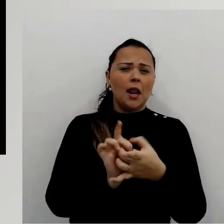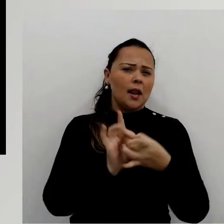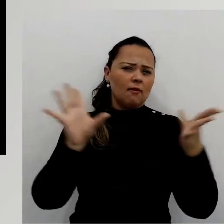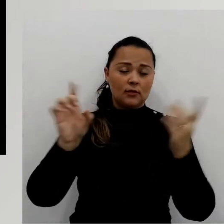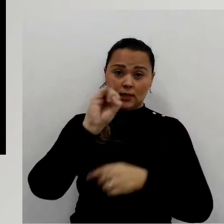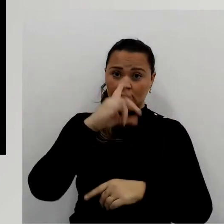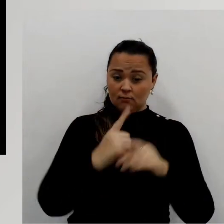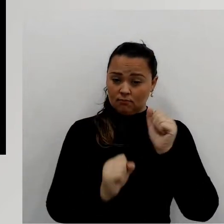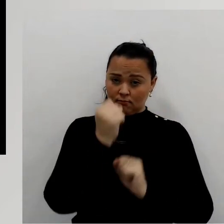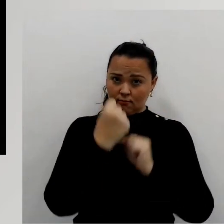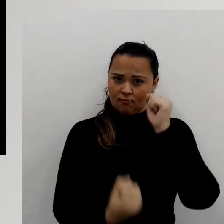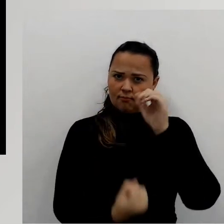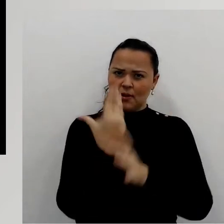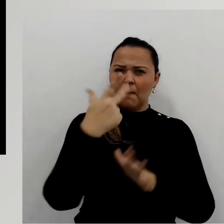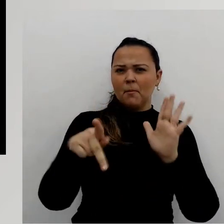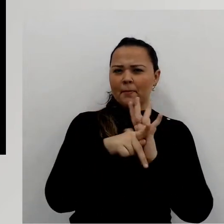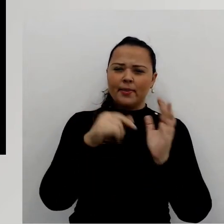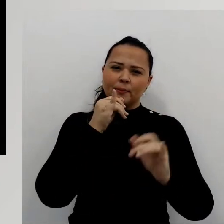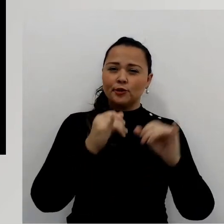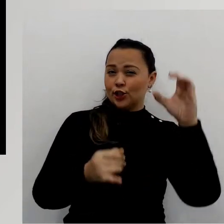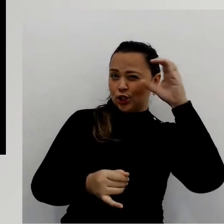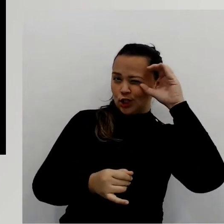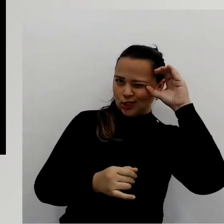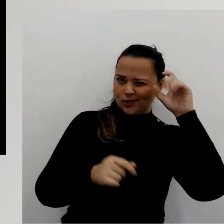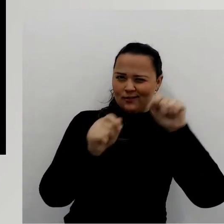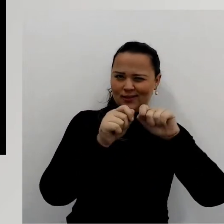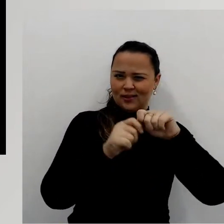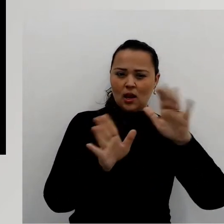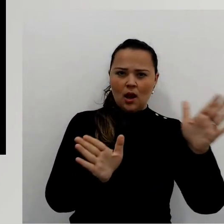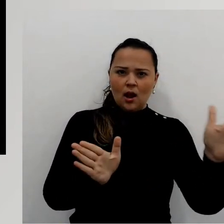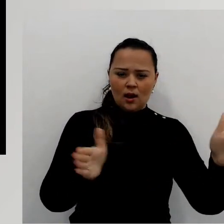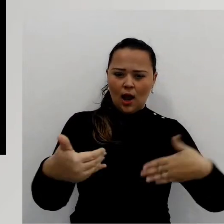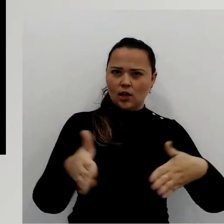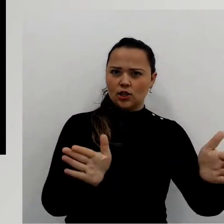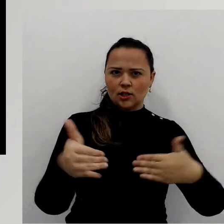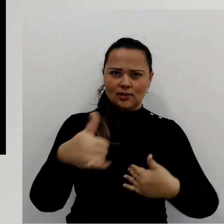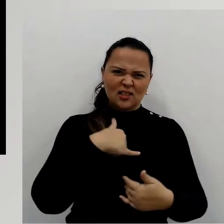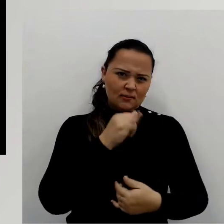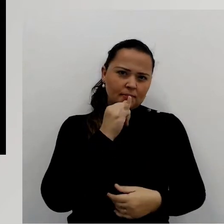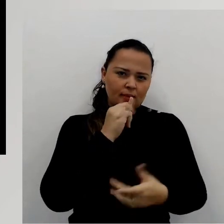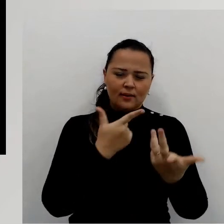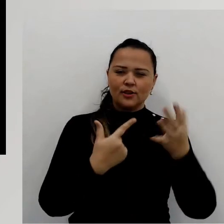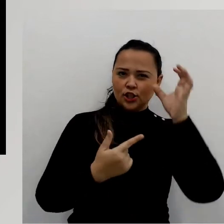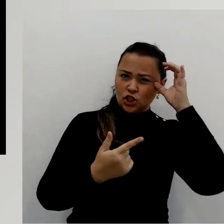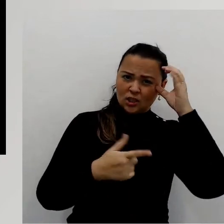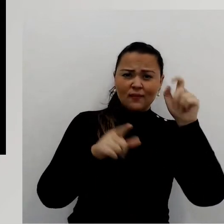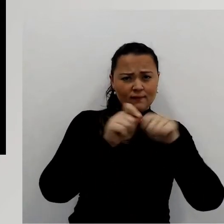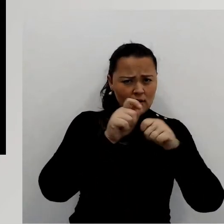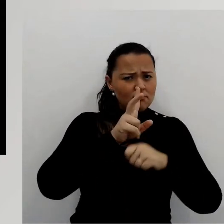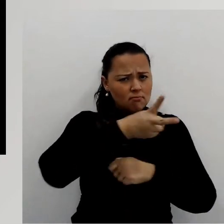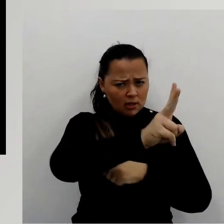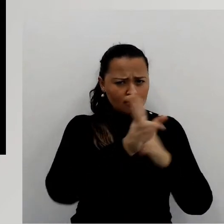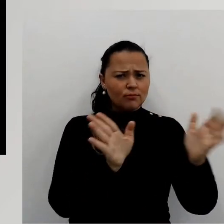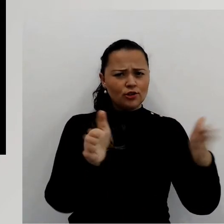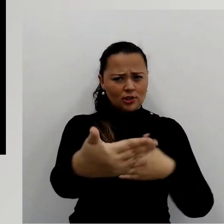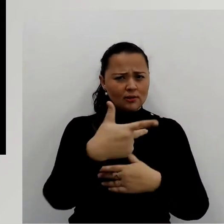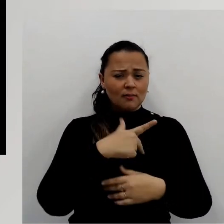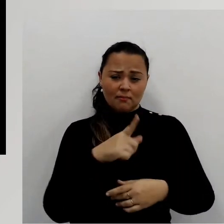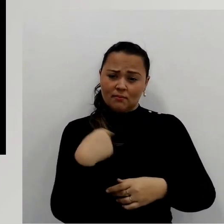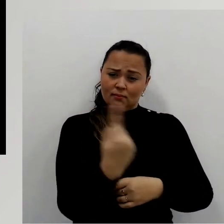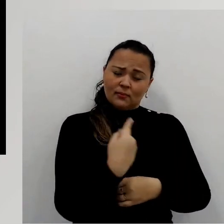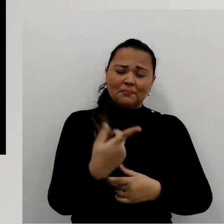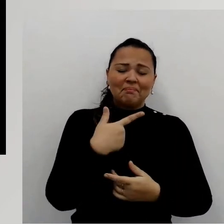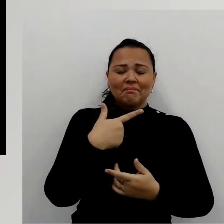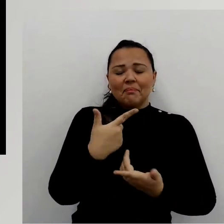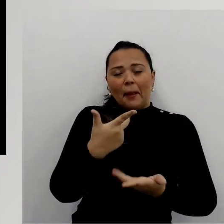the packaging is being produced in China. And so we're losing that volume of packaging printing. And then, of